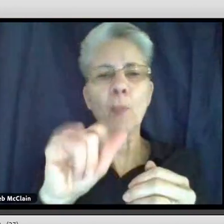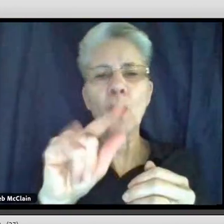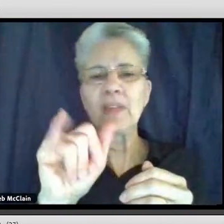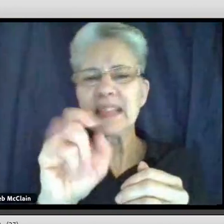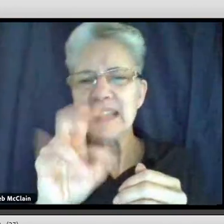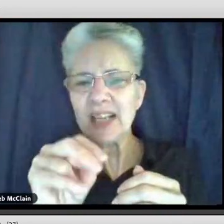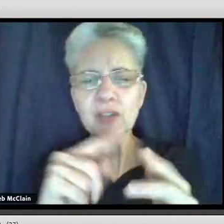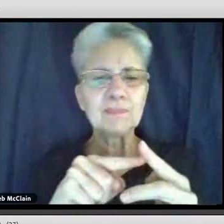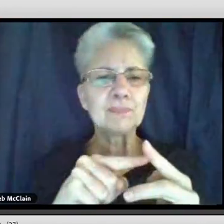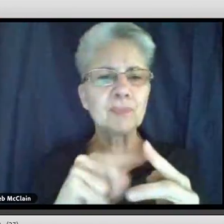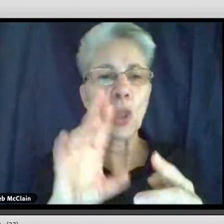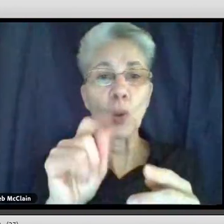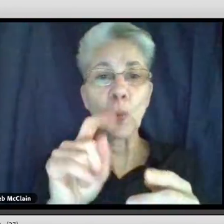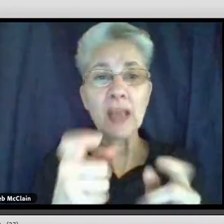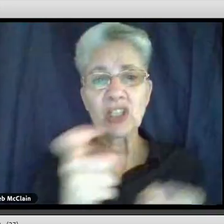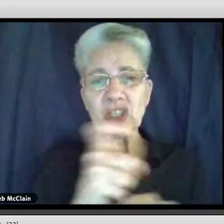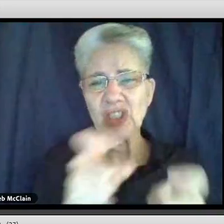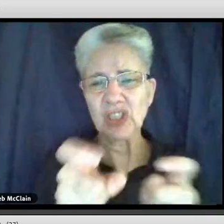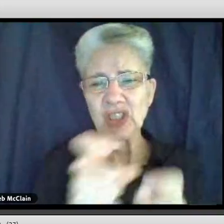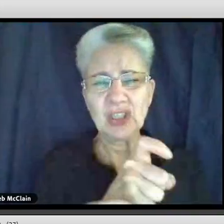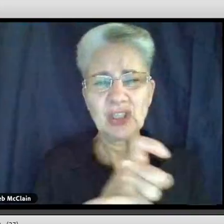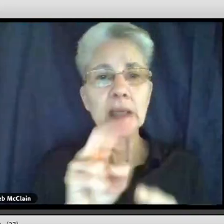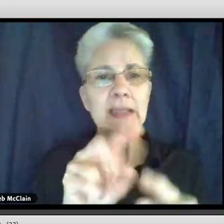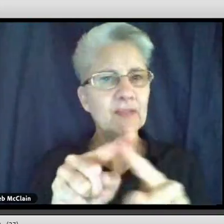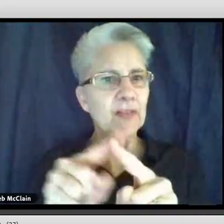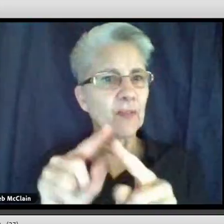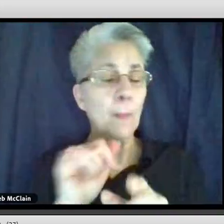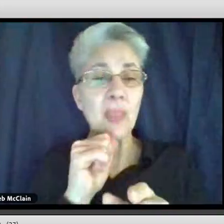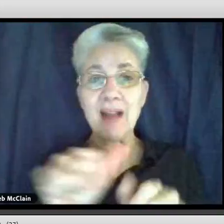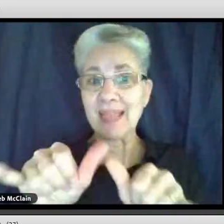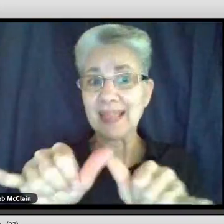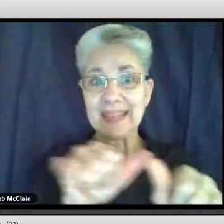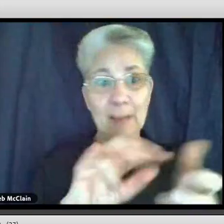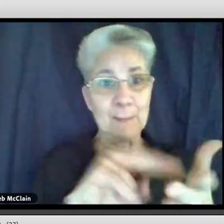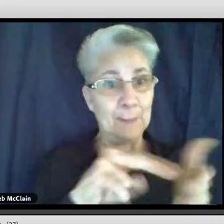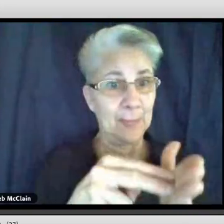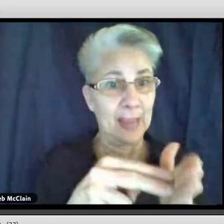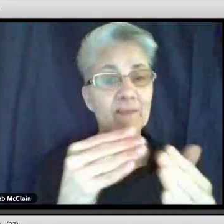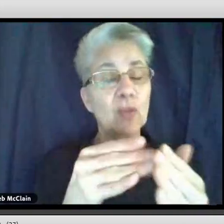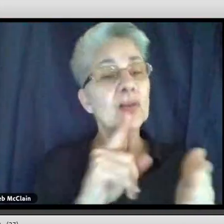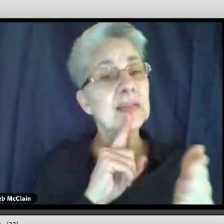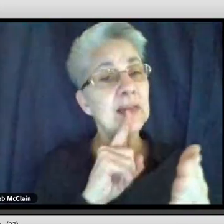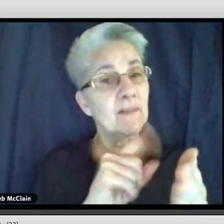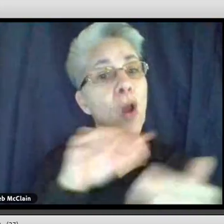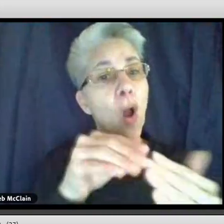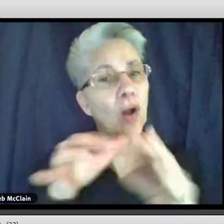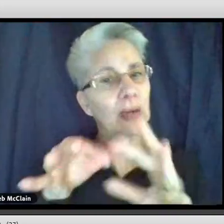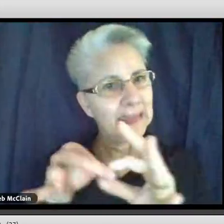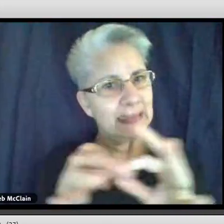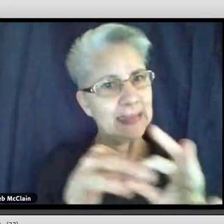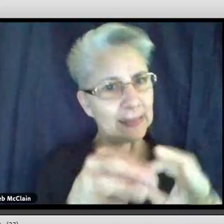them interchangeably in many ways, but they are not all the same, even though they are definitely all